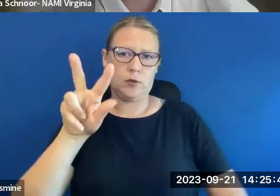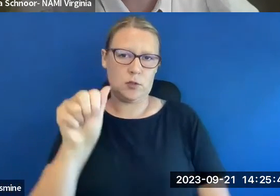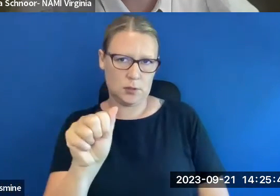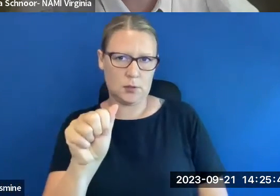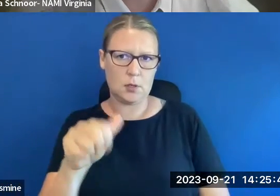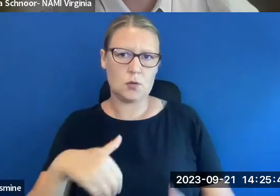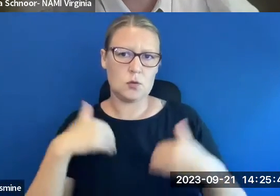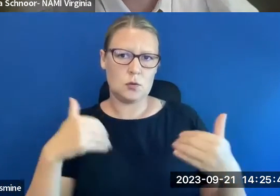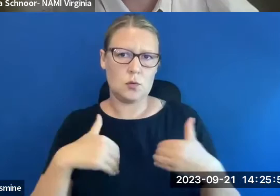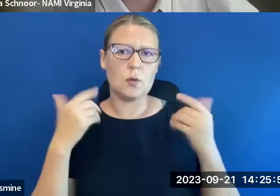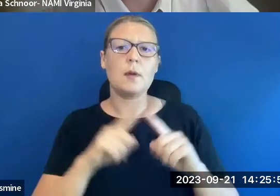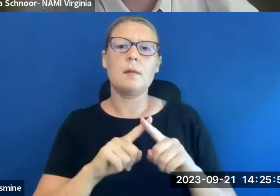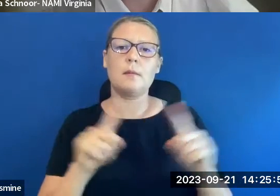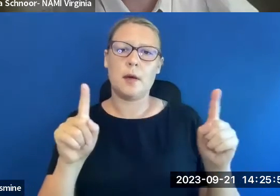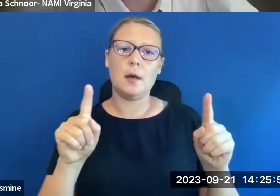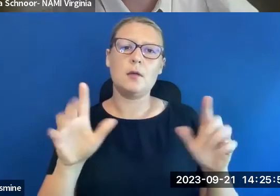However, nationwide, it is